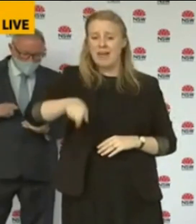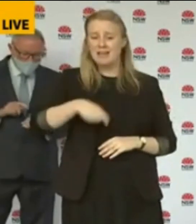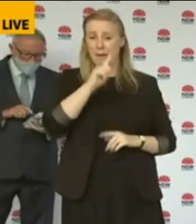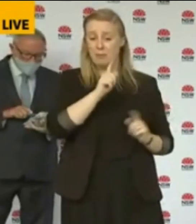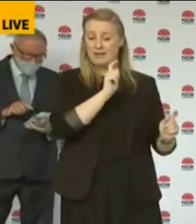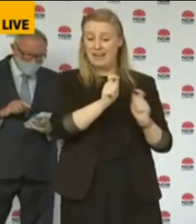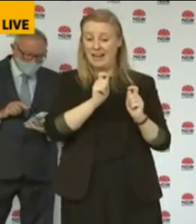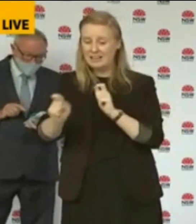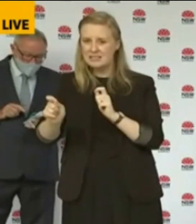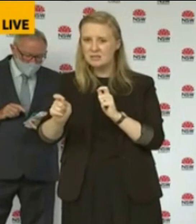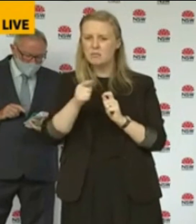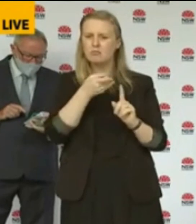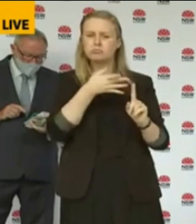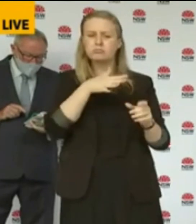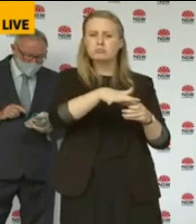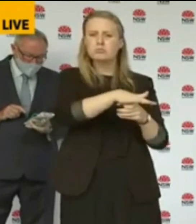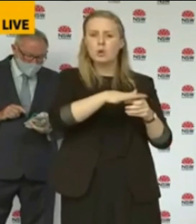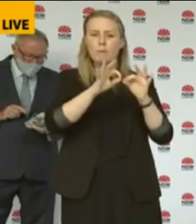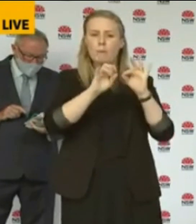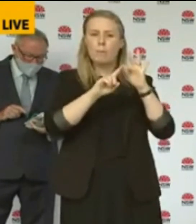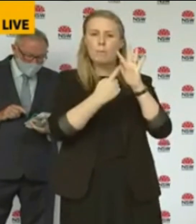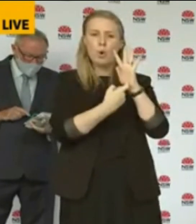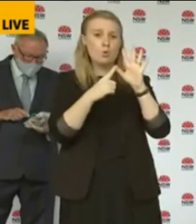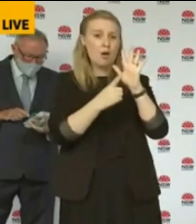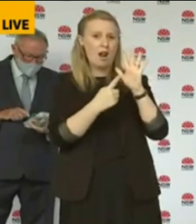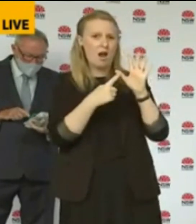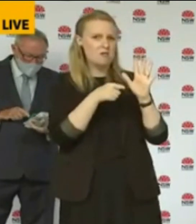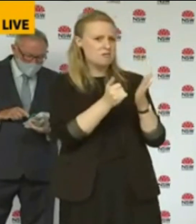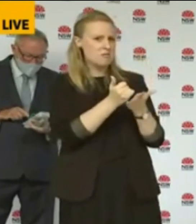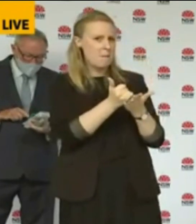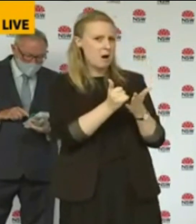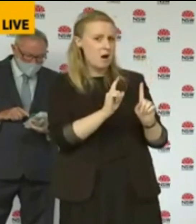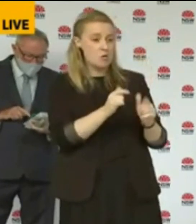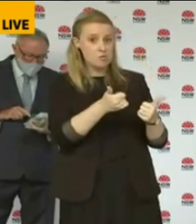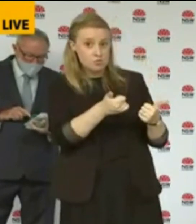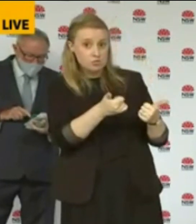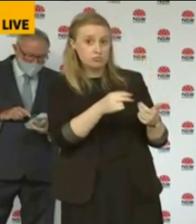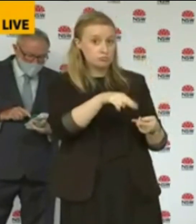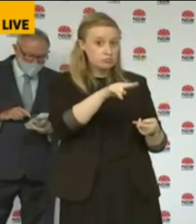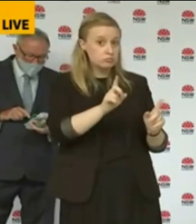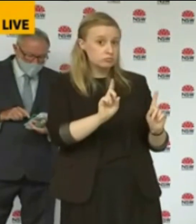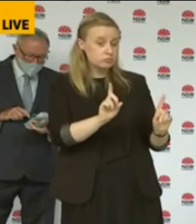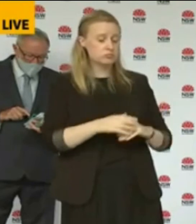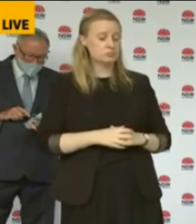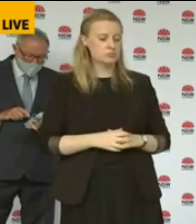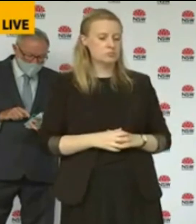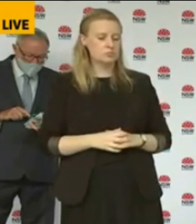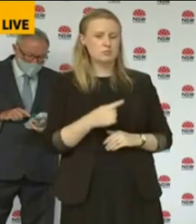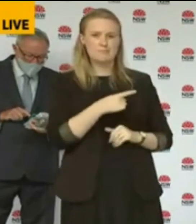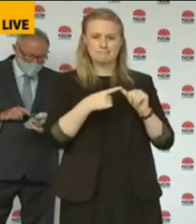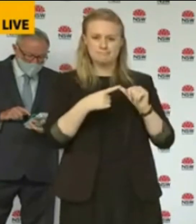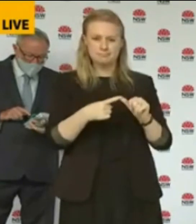are concerned? So I reviewed the testing rates today, and I've got to say thank you to the community. The rates are actually